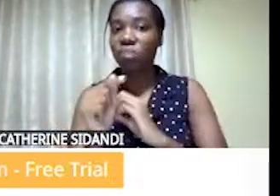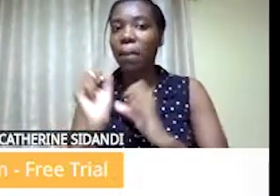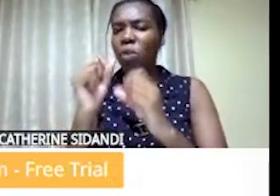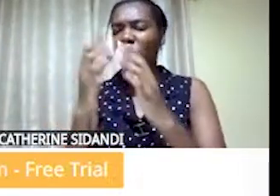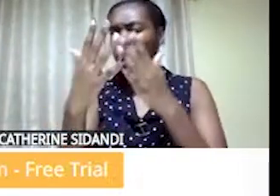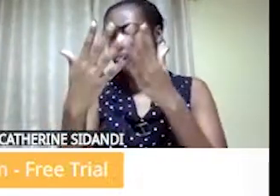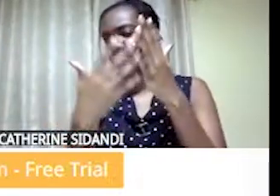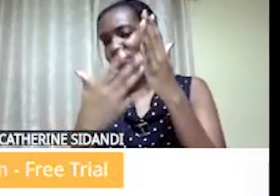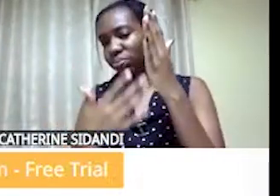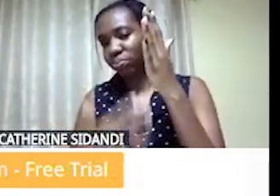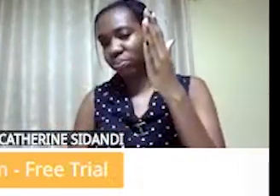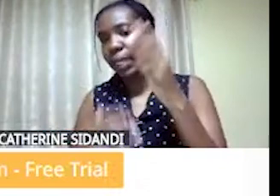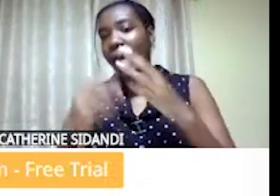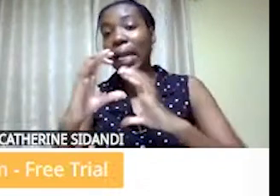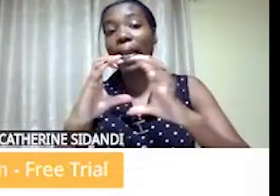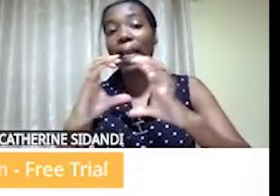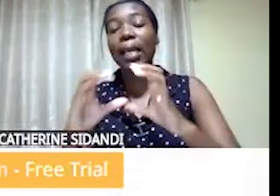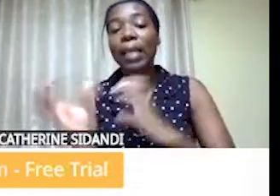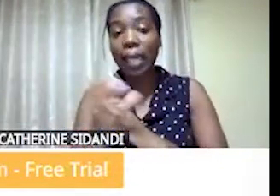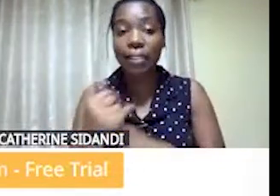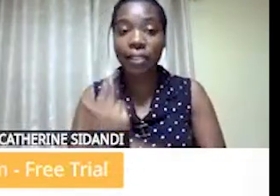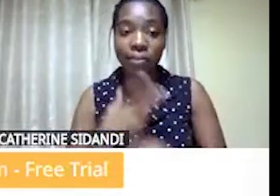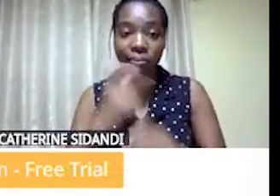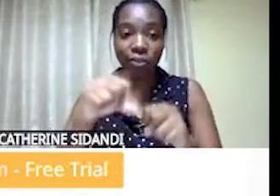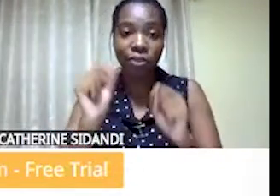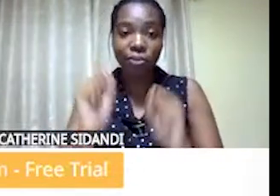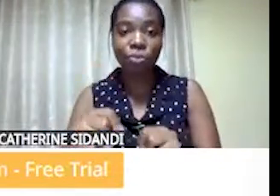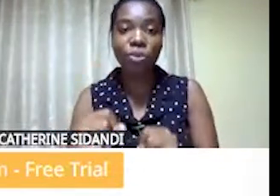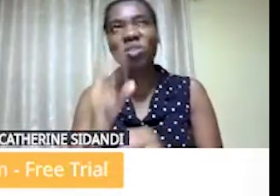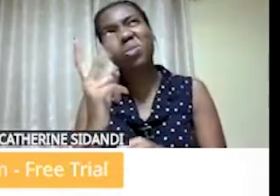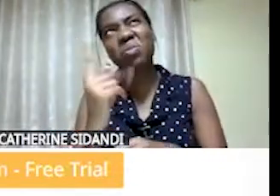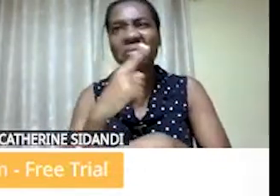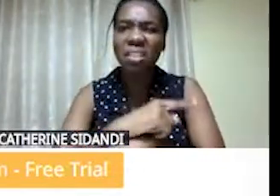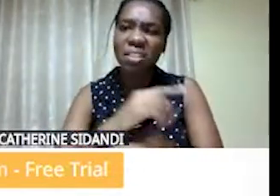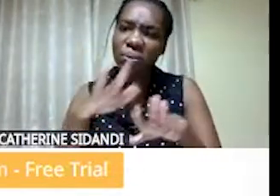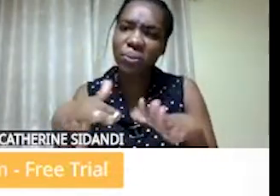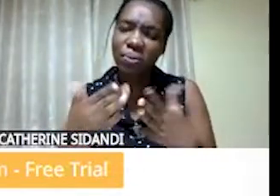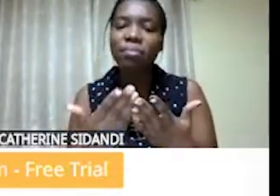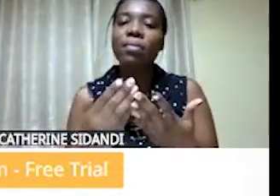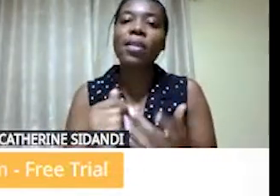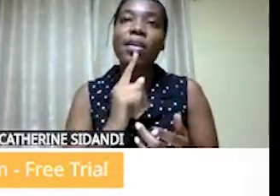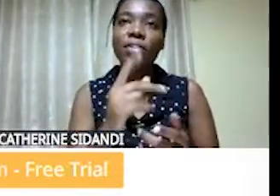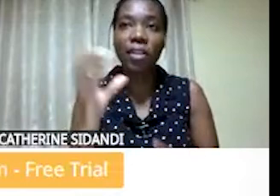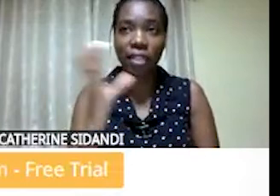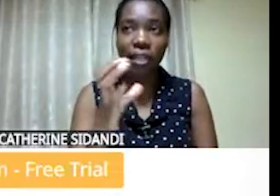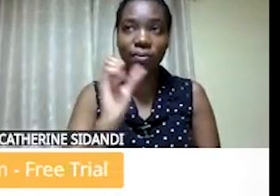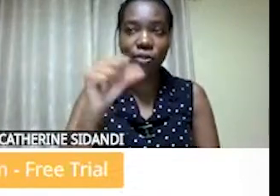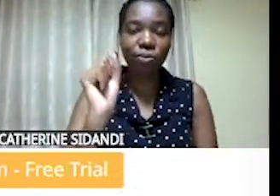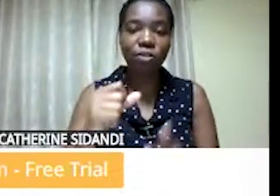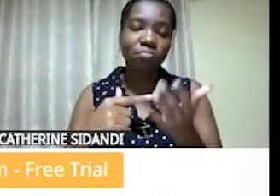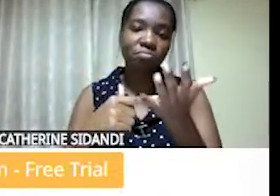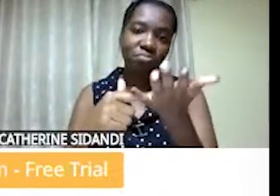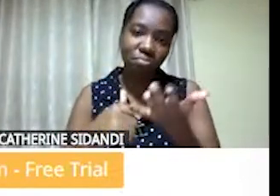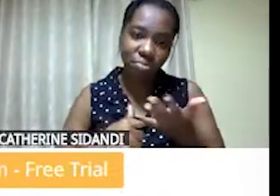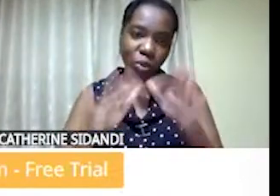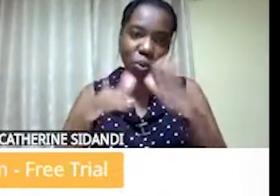take up to sometimes even 2 days or 3 days with some clients just discussing or